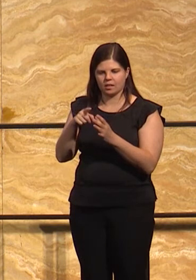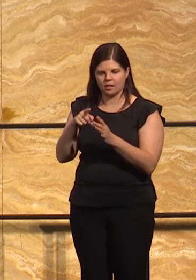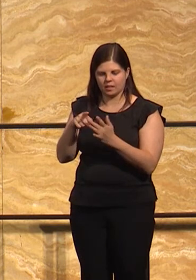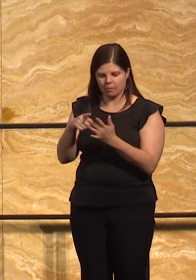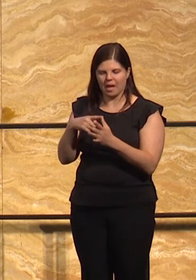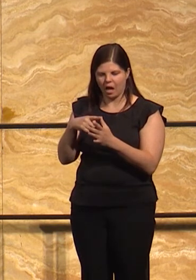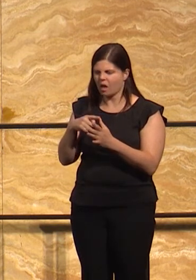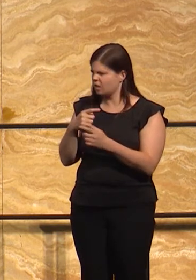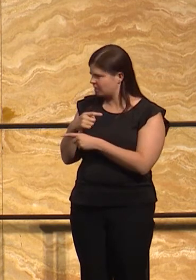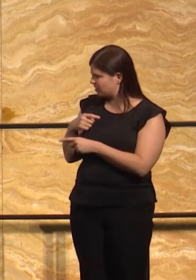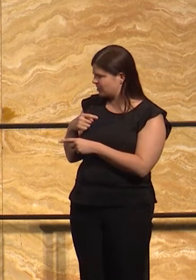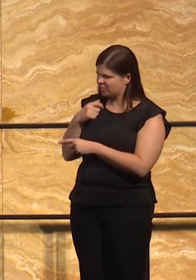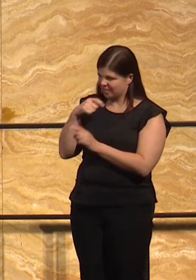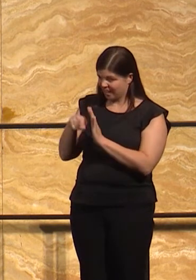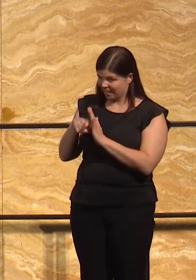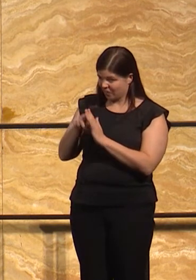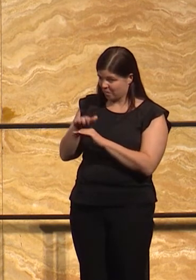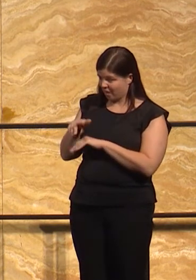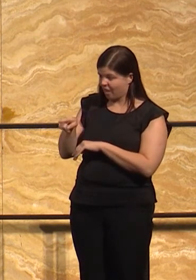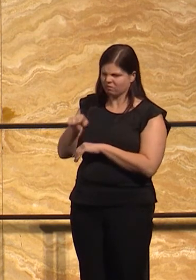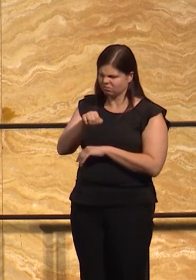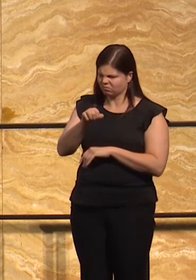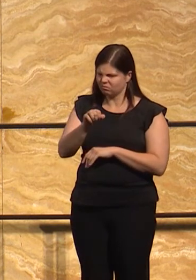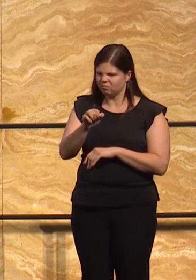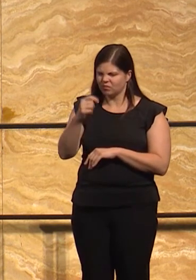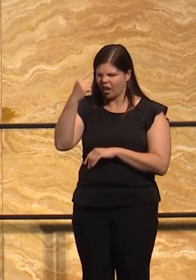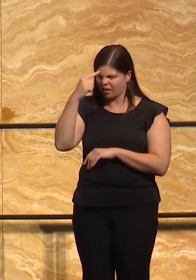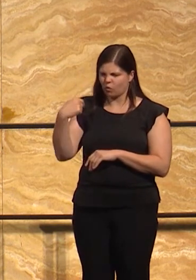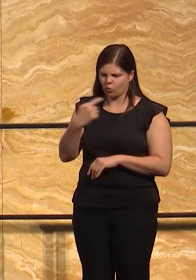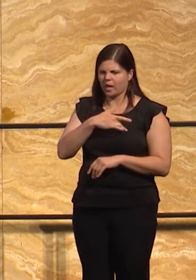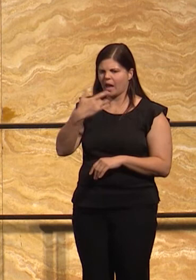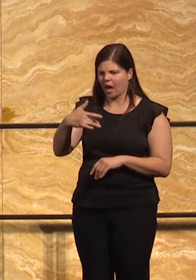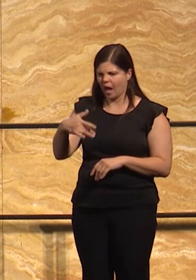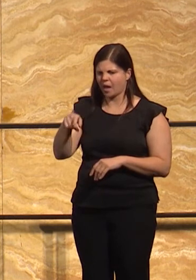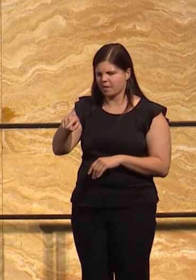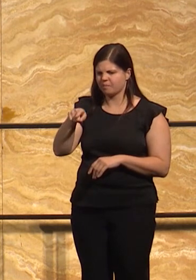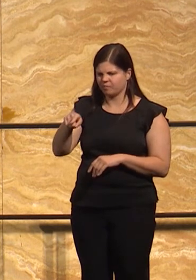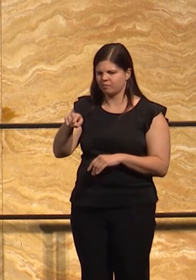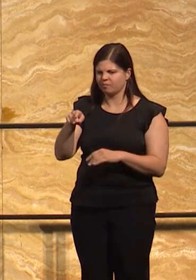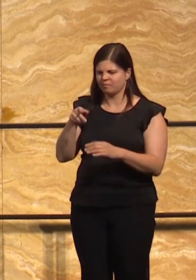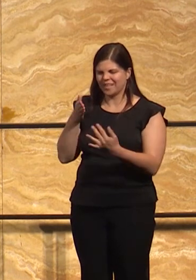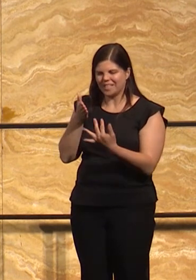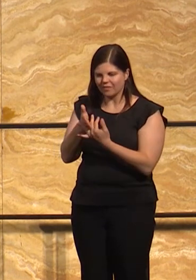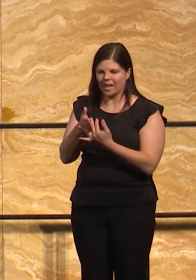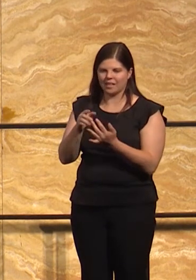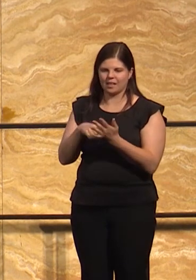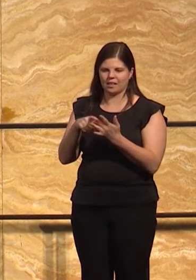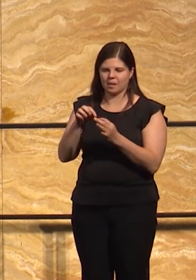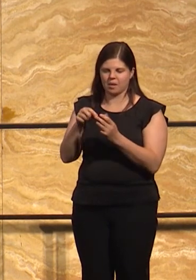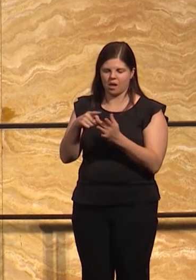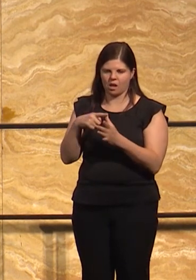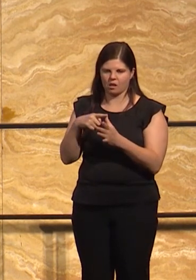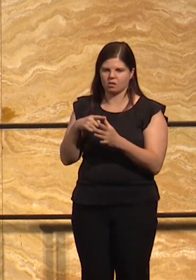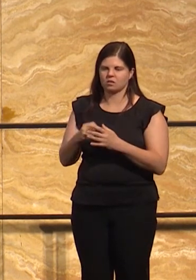it as Jose's. Yes, I think we did harm with the Libyan intervention. So the idea that